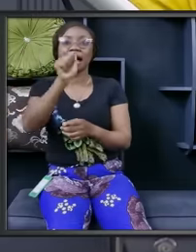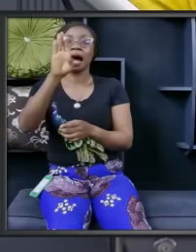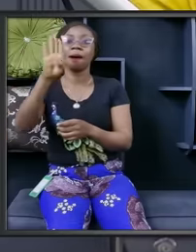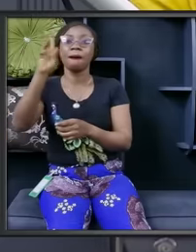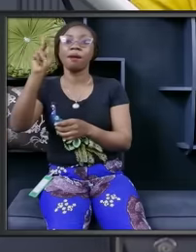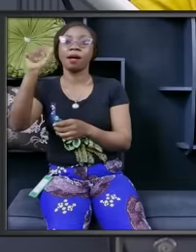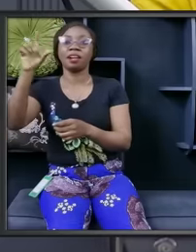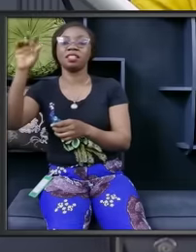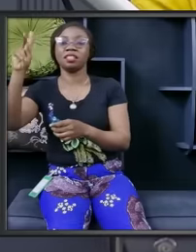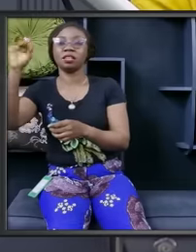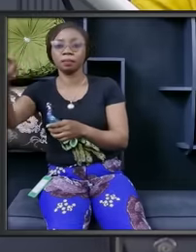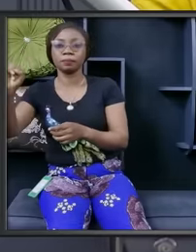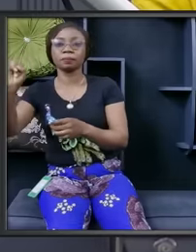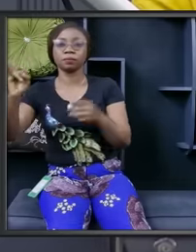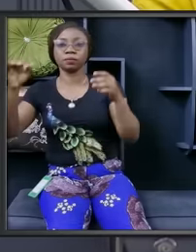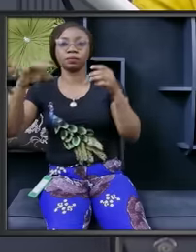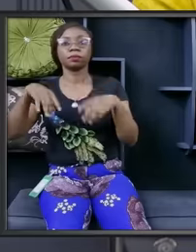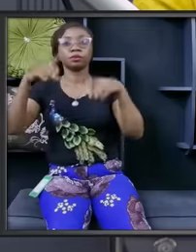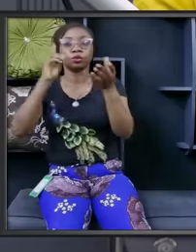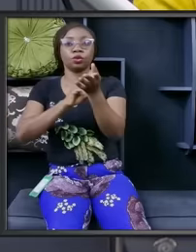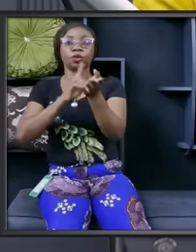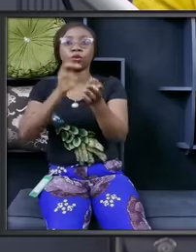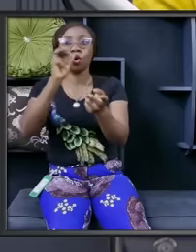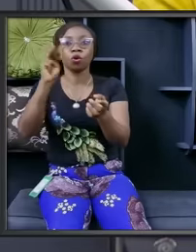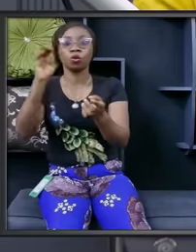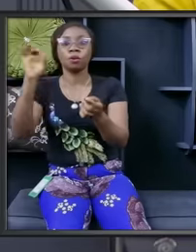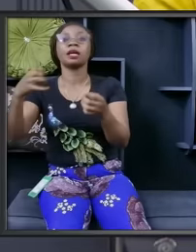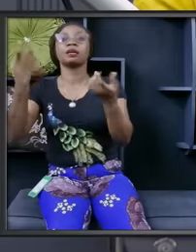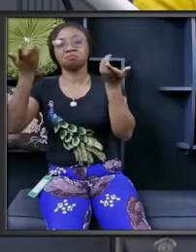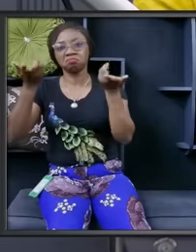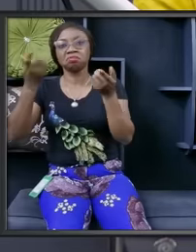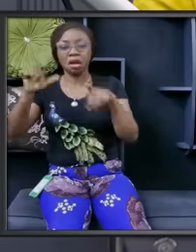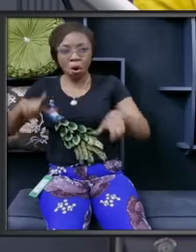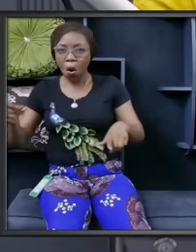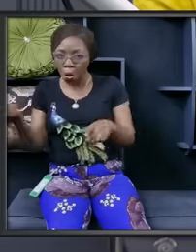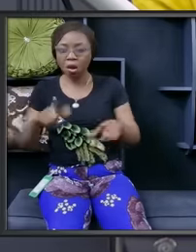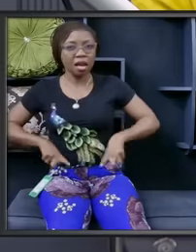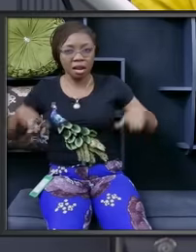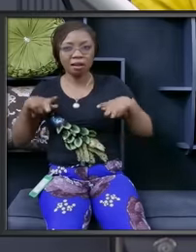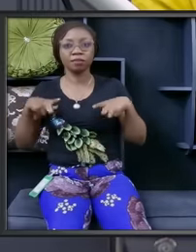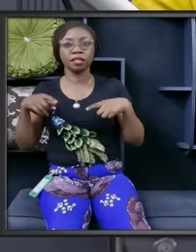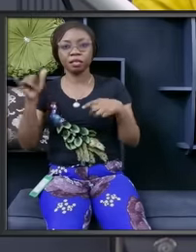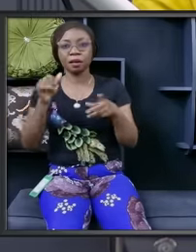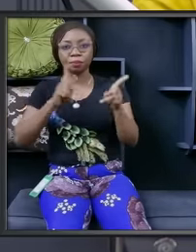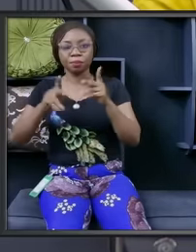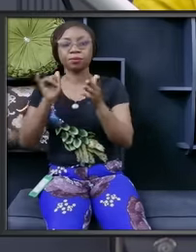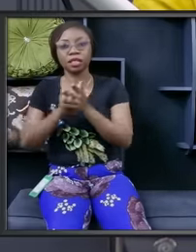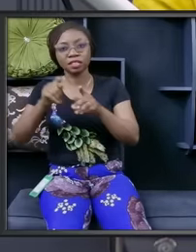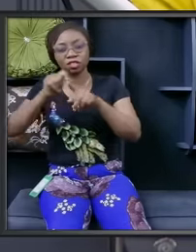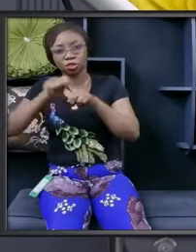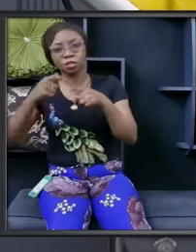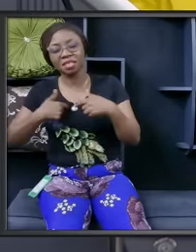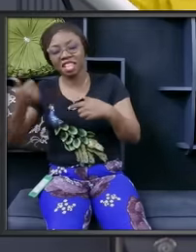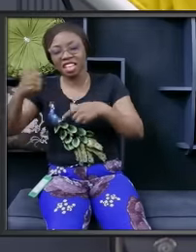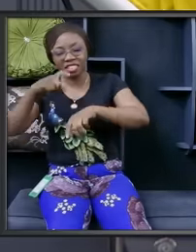Ono, present CMD, Feta One, Abakliki, they are alive now. Now the people where they treat me anytime where you